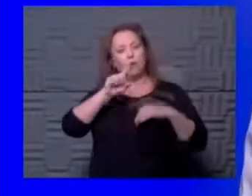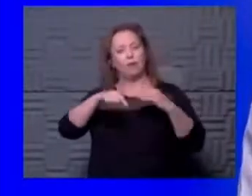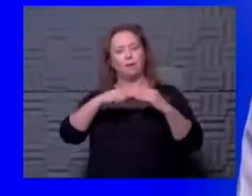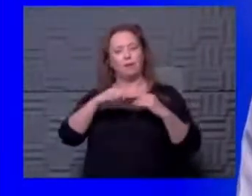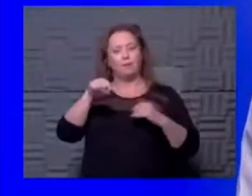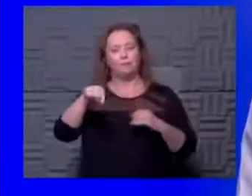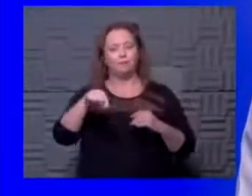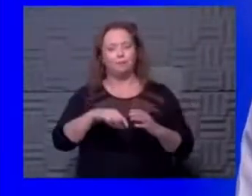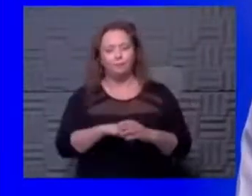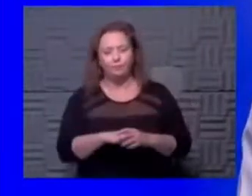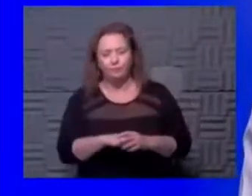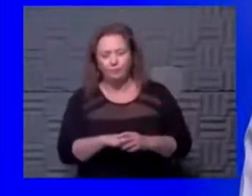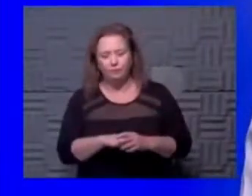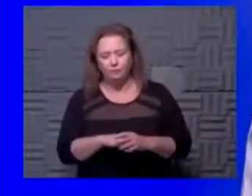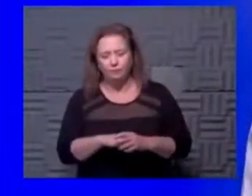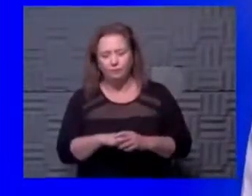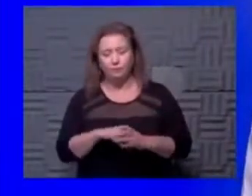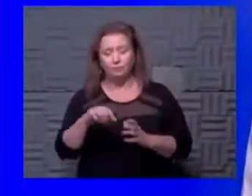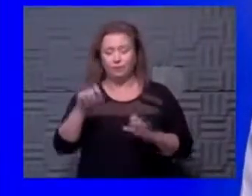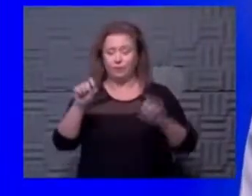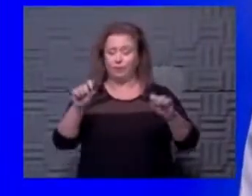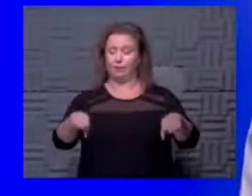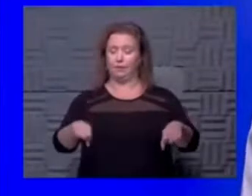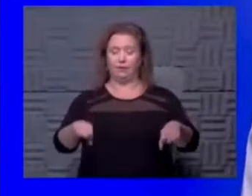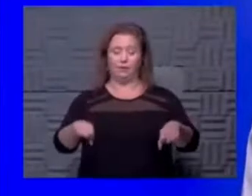aspects. And this can